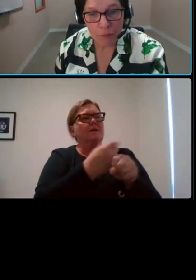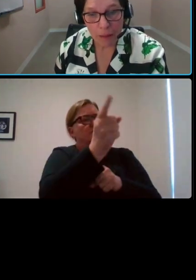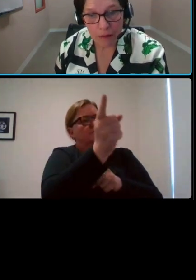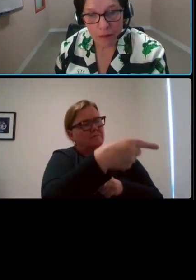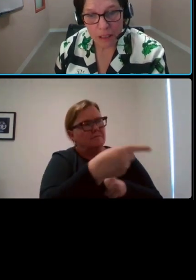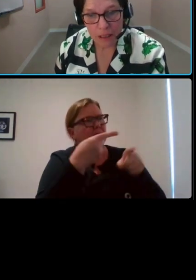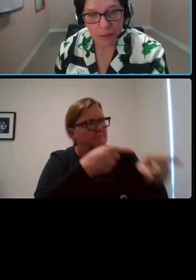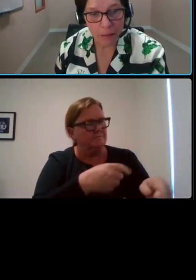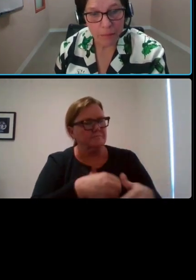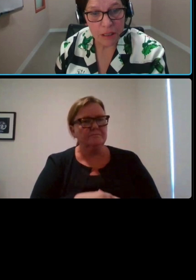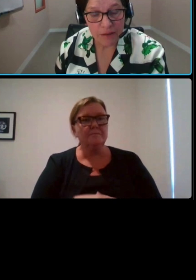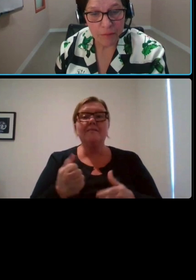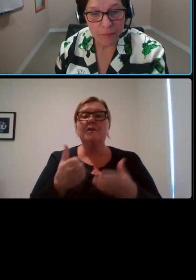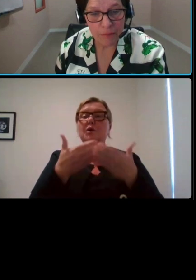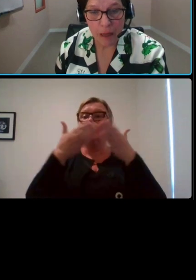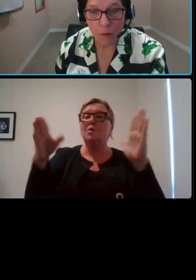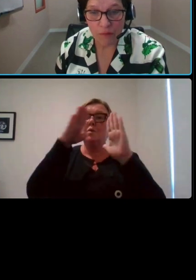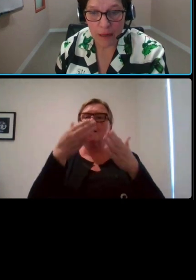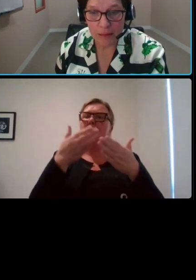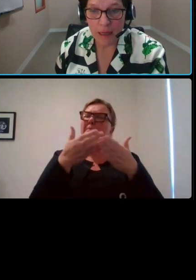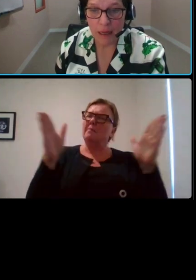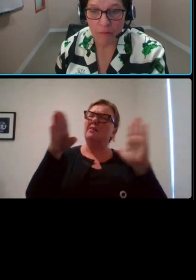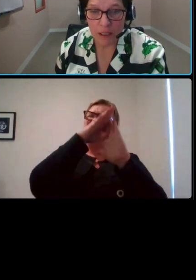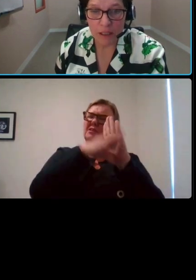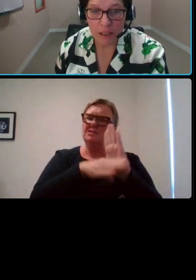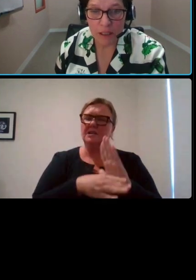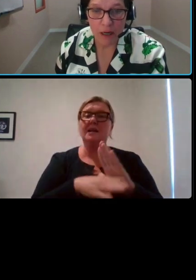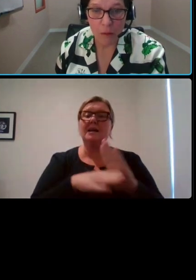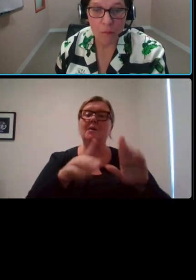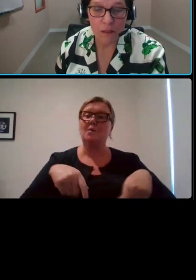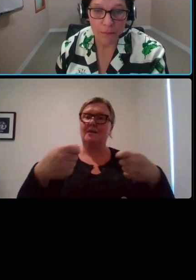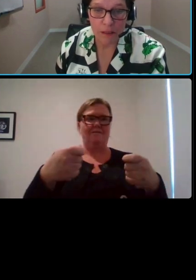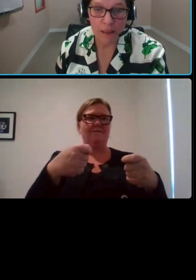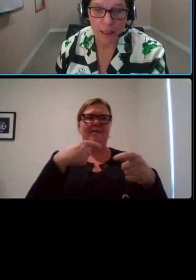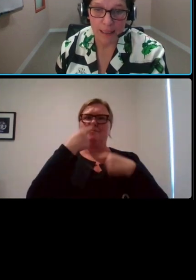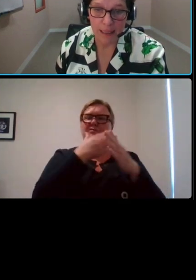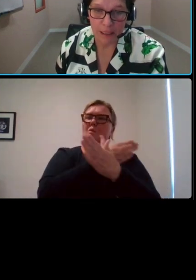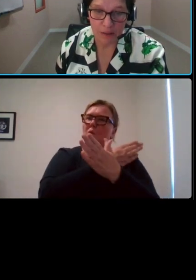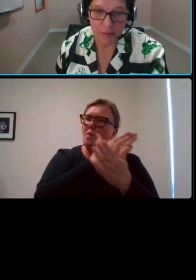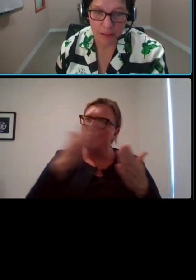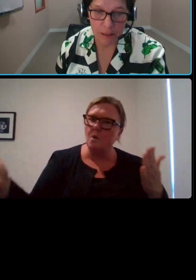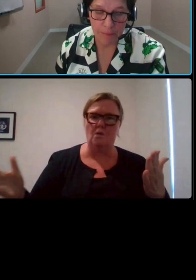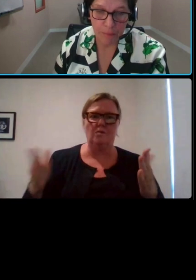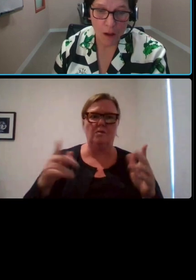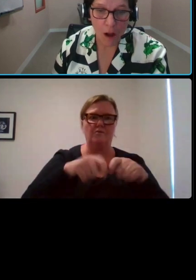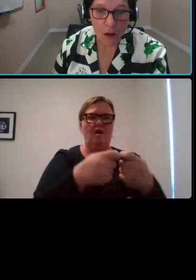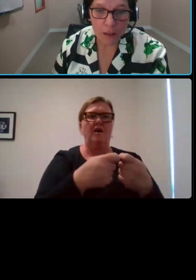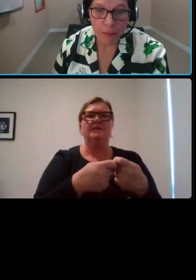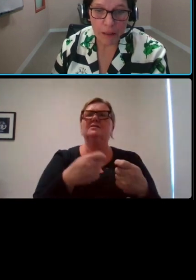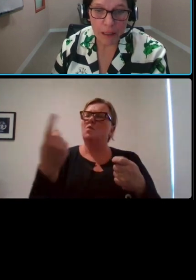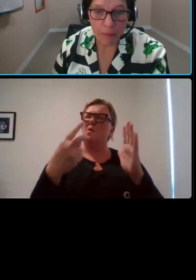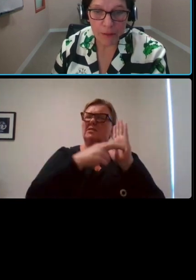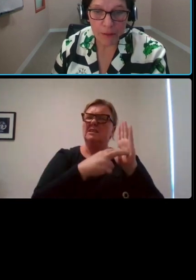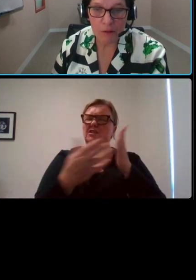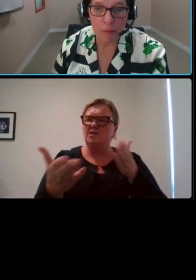be a new public register that publishes information about all providers that are registered to provide Commonwealth subsidised aged care services.